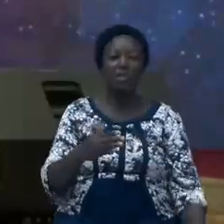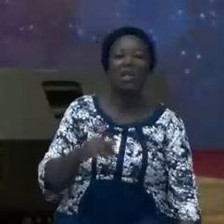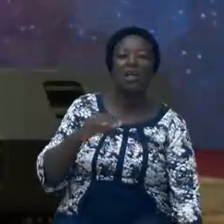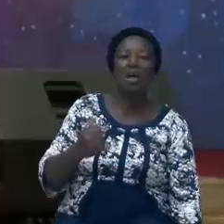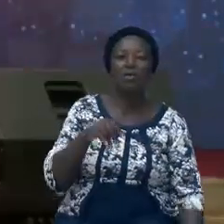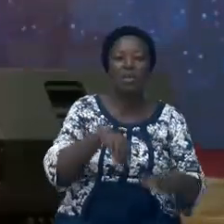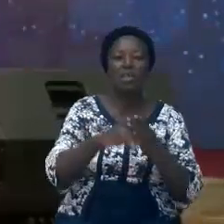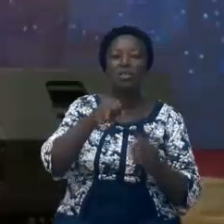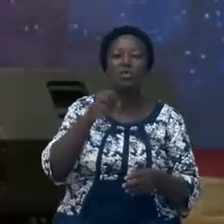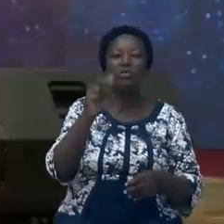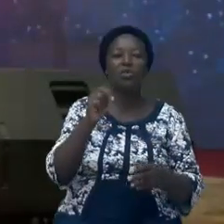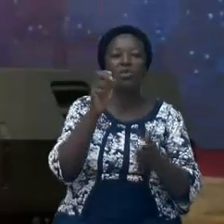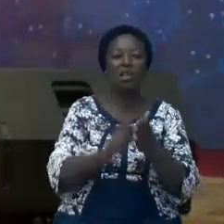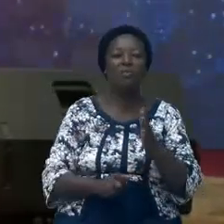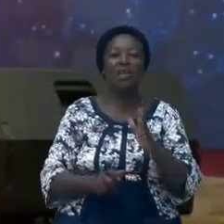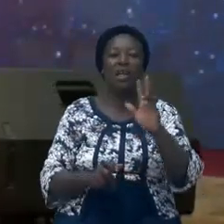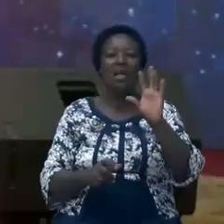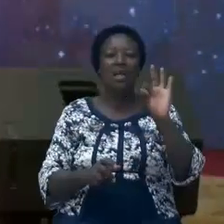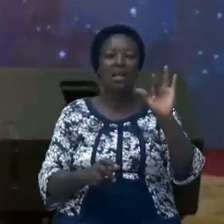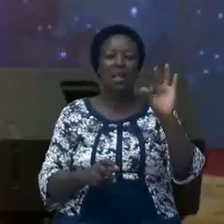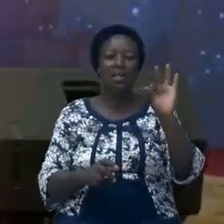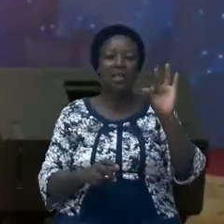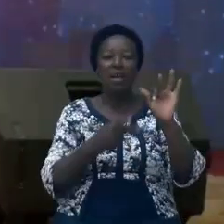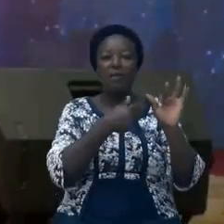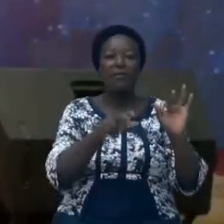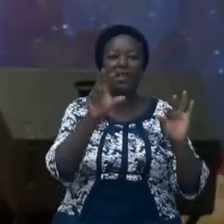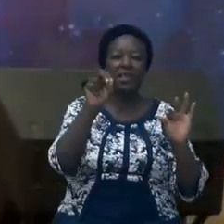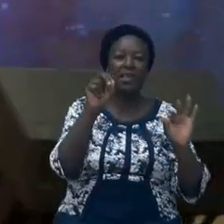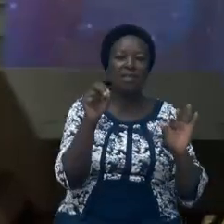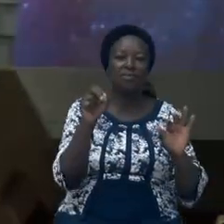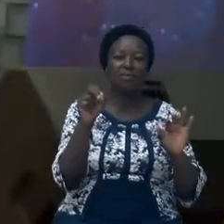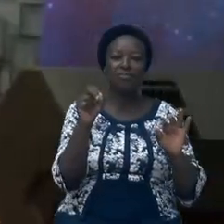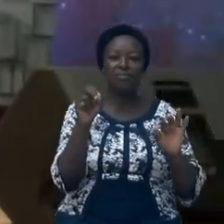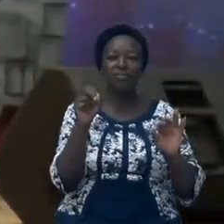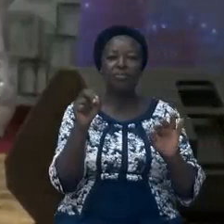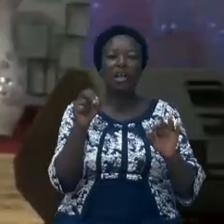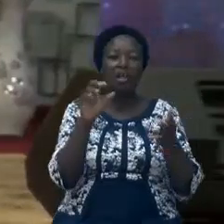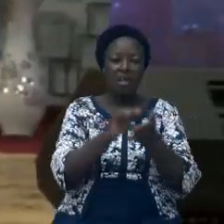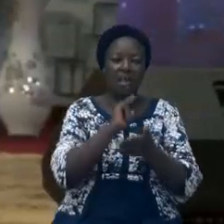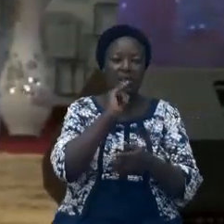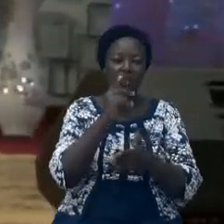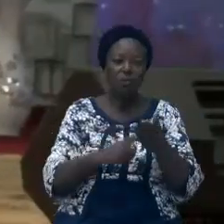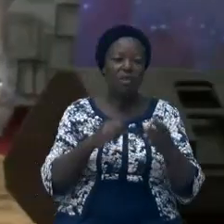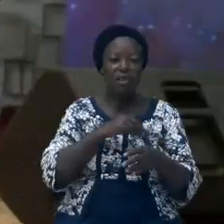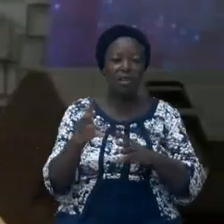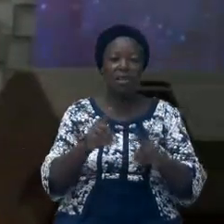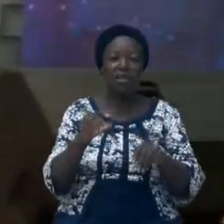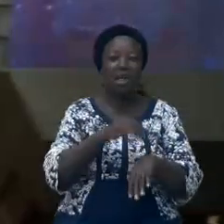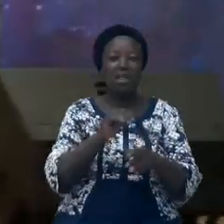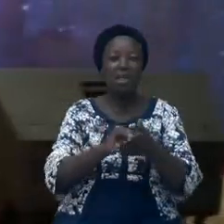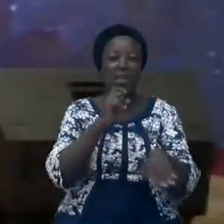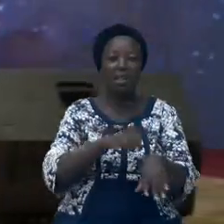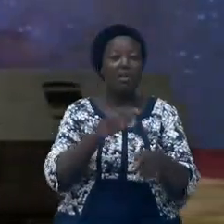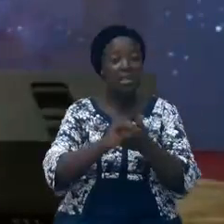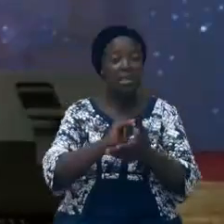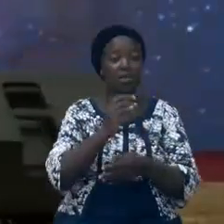atonement accomplished. I want you to look at John chapter 19 verse 30. In John chapter 19 verse